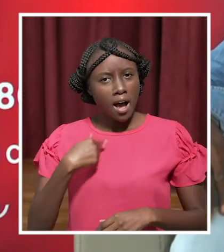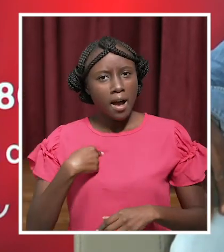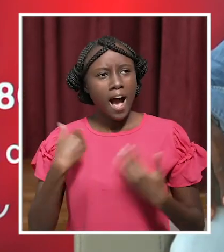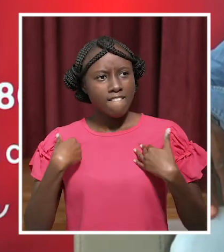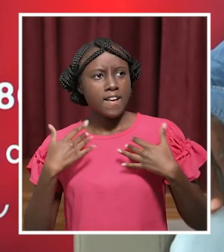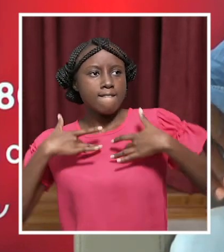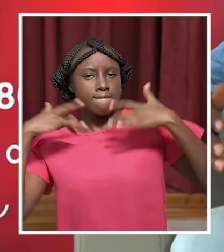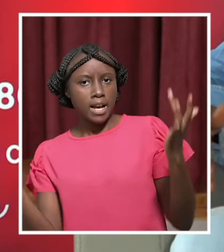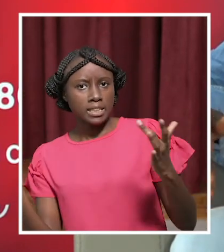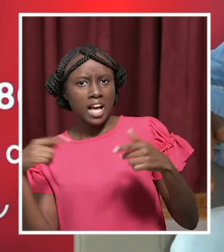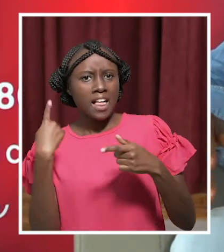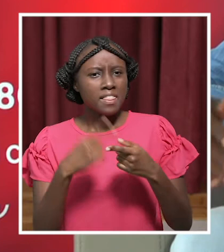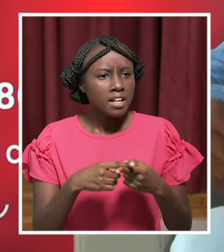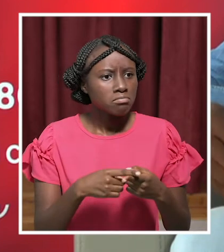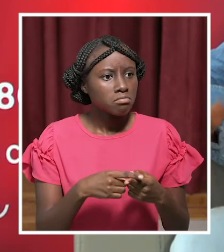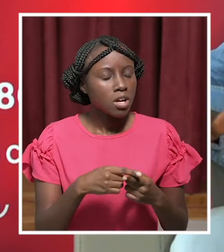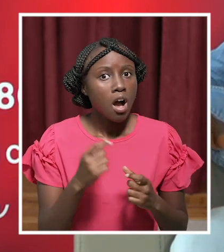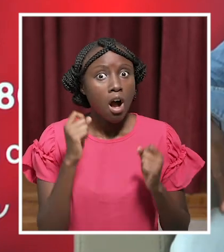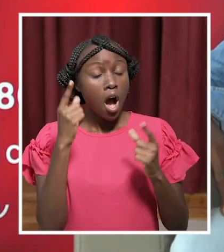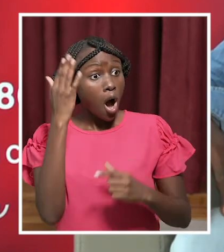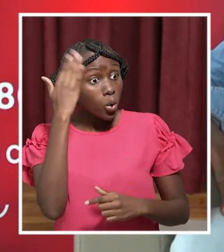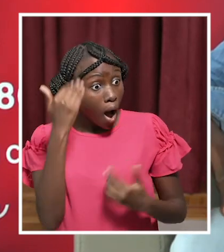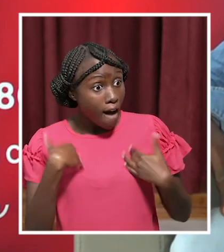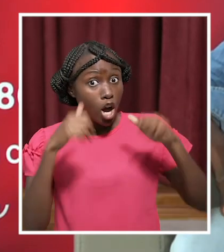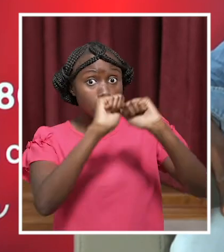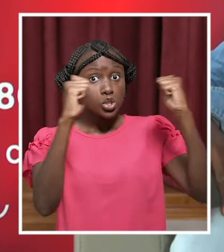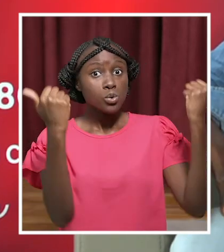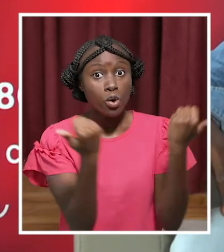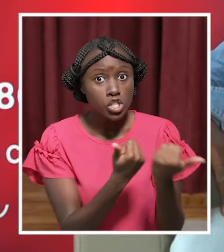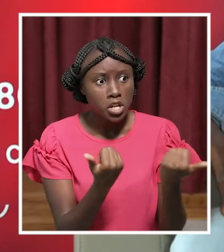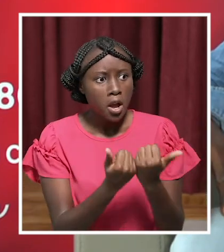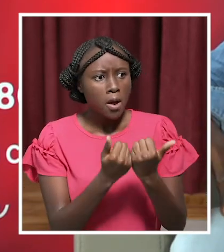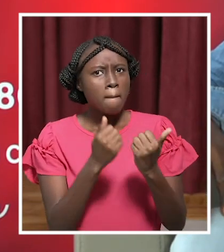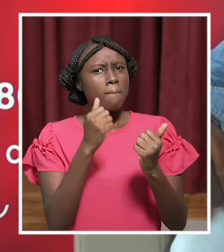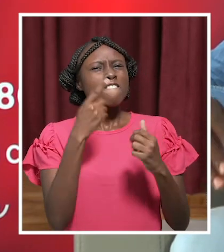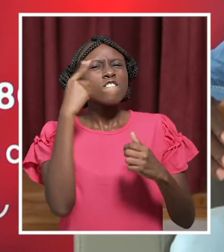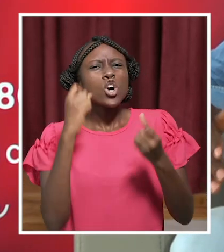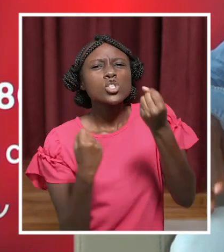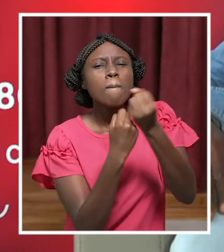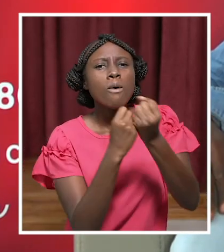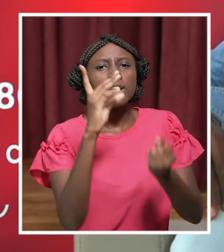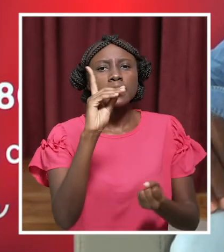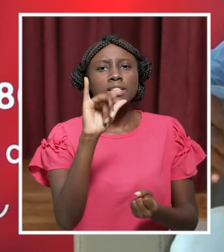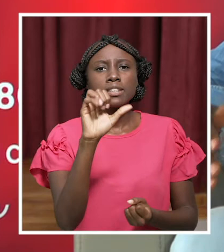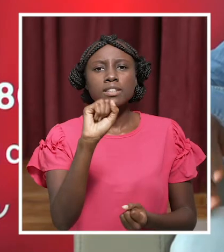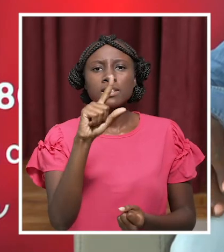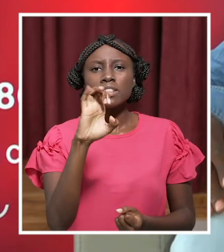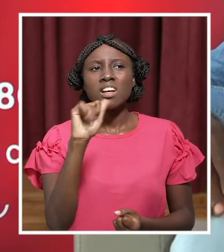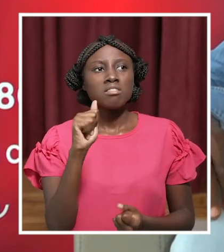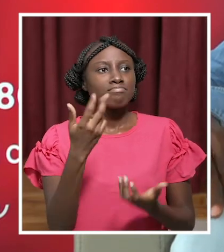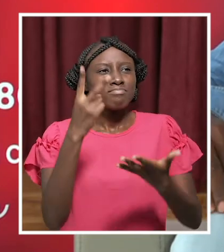and realized that it had an association for people like me, persons who at the end of the day needed help in